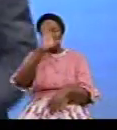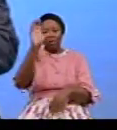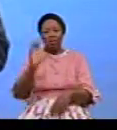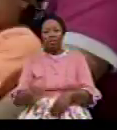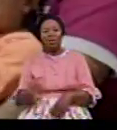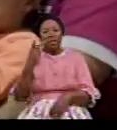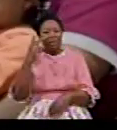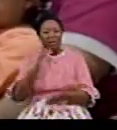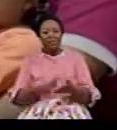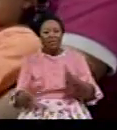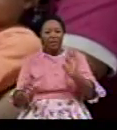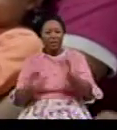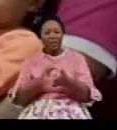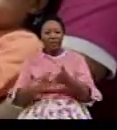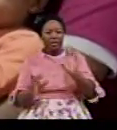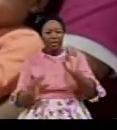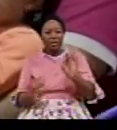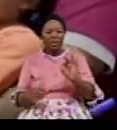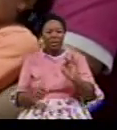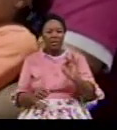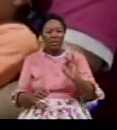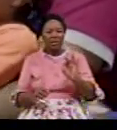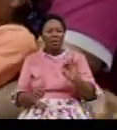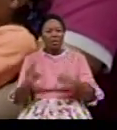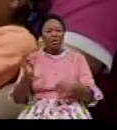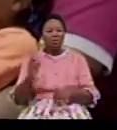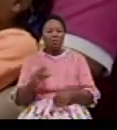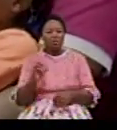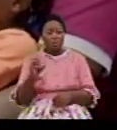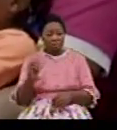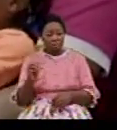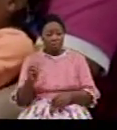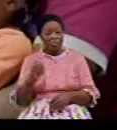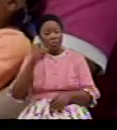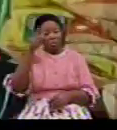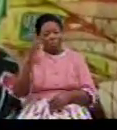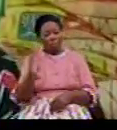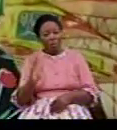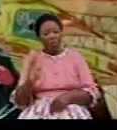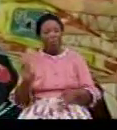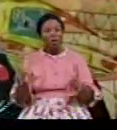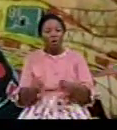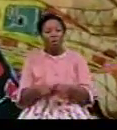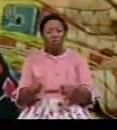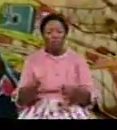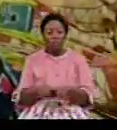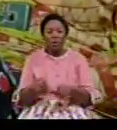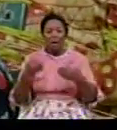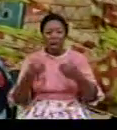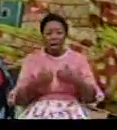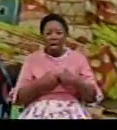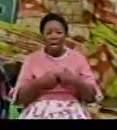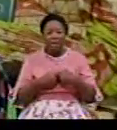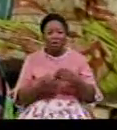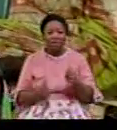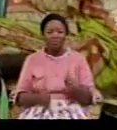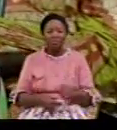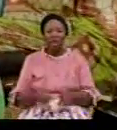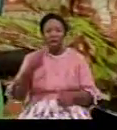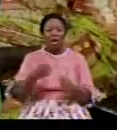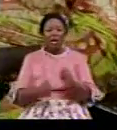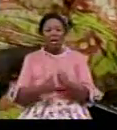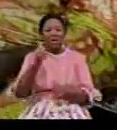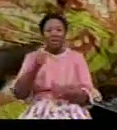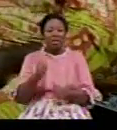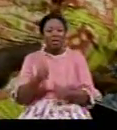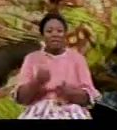your heart remains the throne of Satan, the throne of sin, and the throne